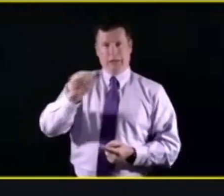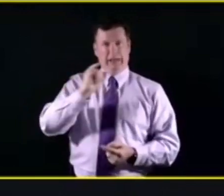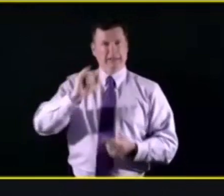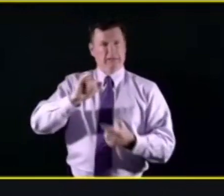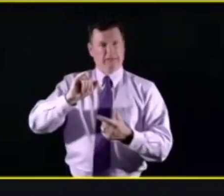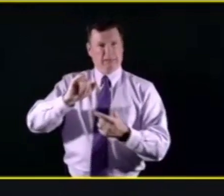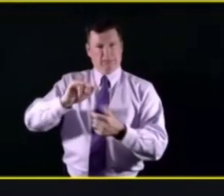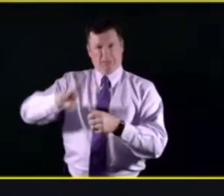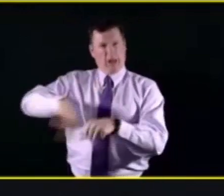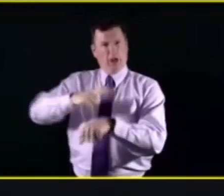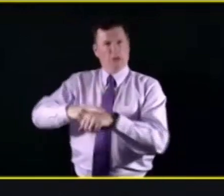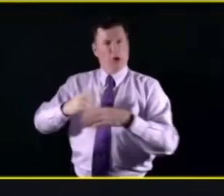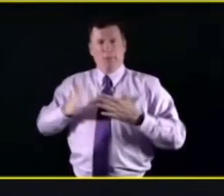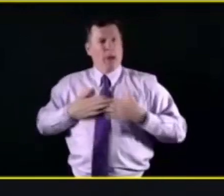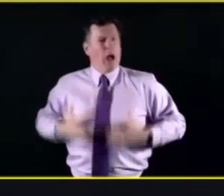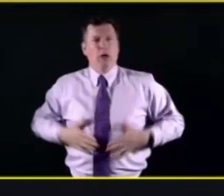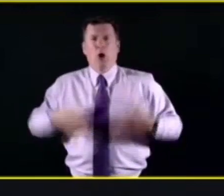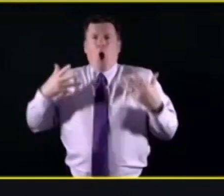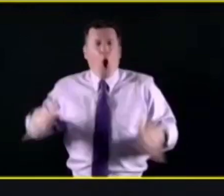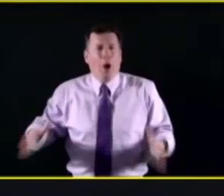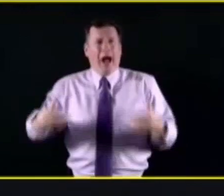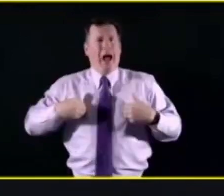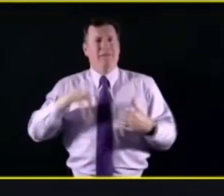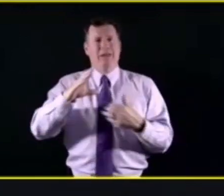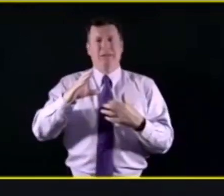the body has a mechanism of